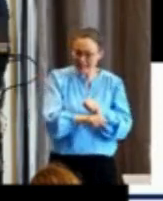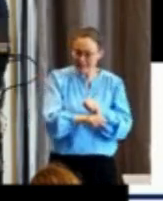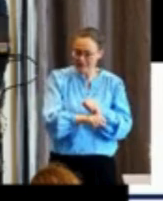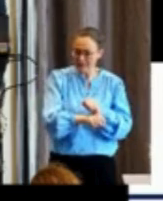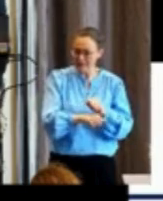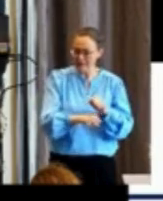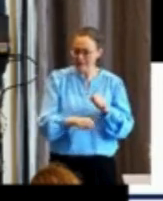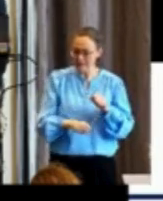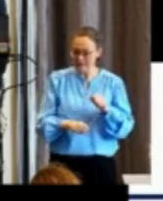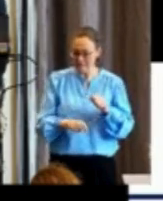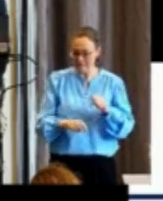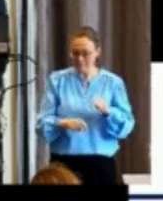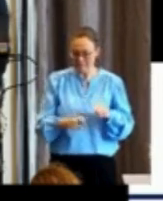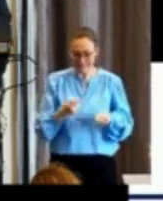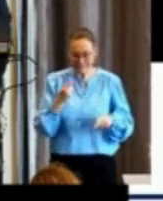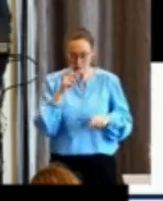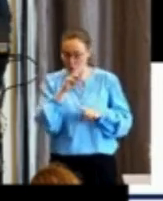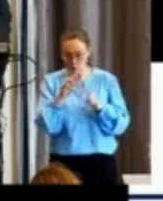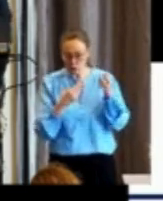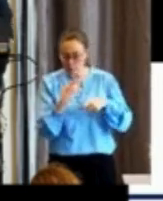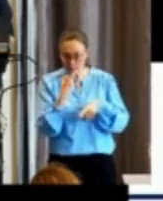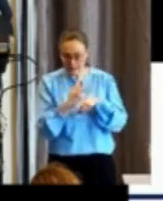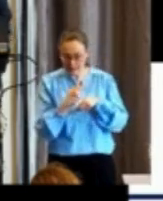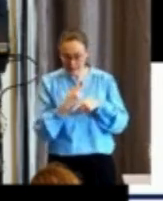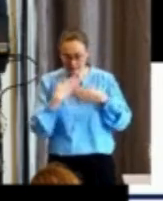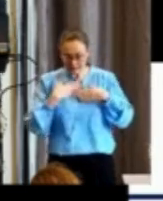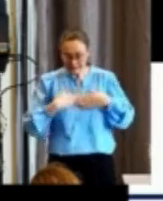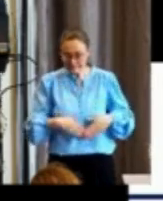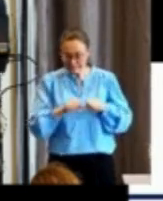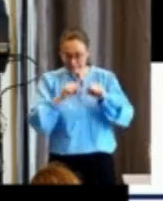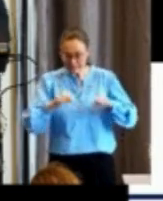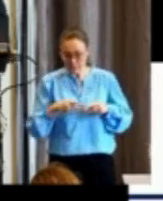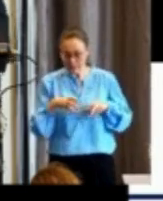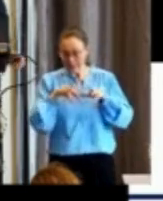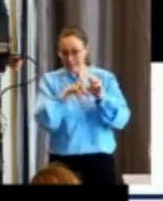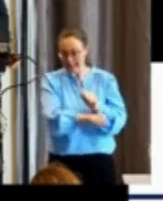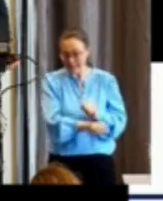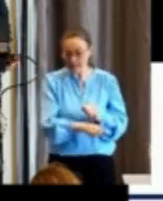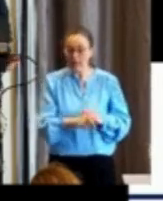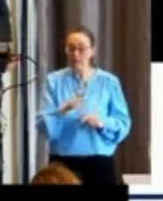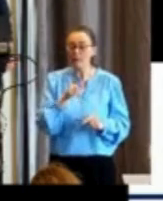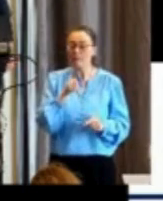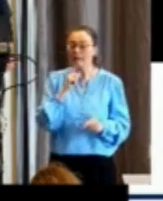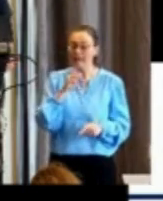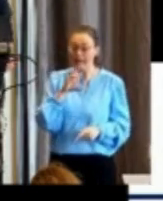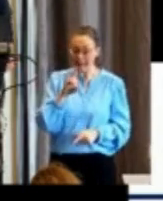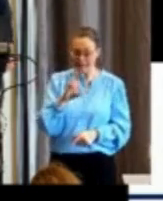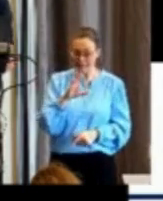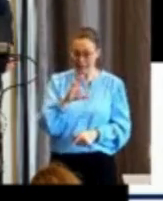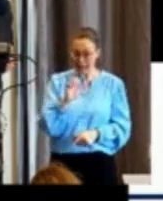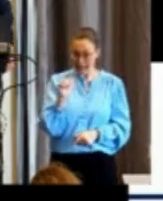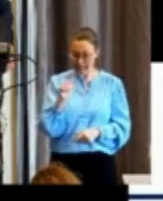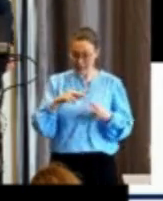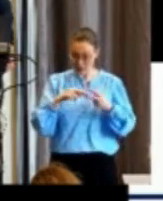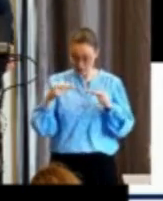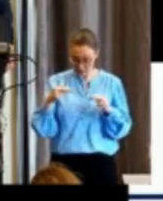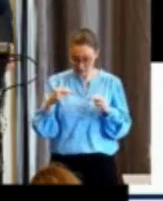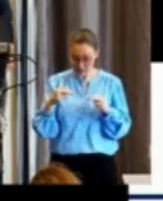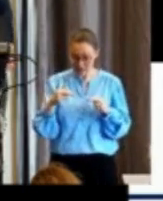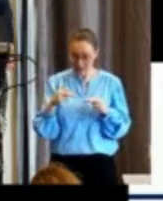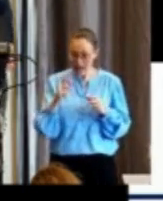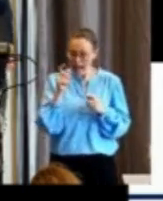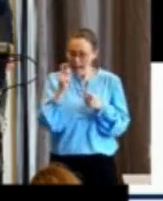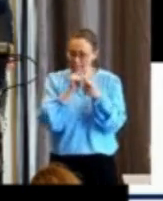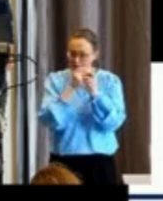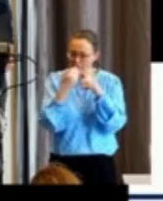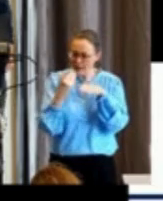should be something that shouldn't be there. What is happening here is that our HLA genes are slightly